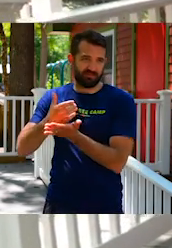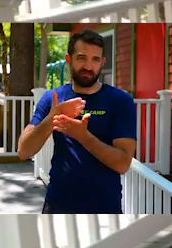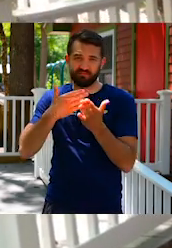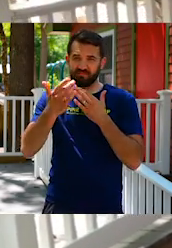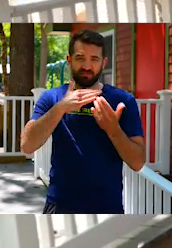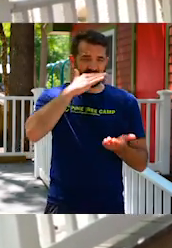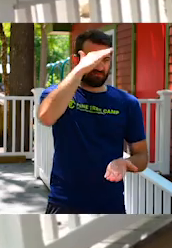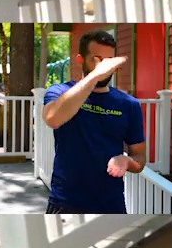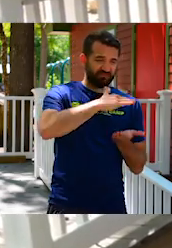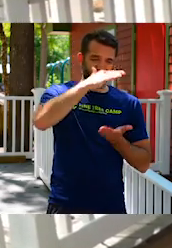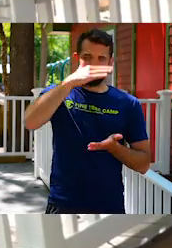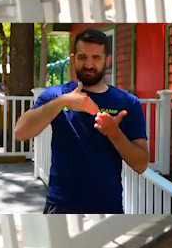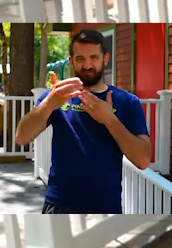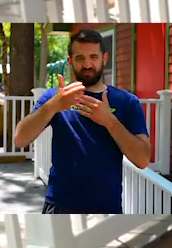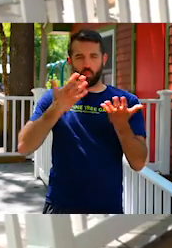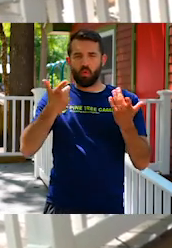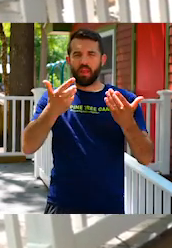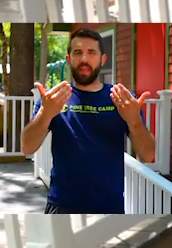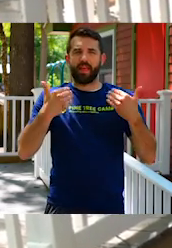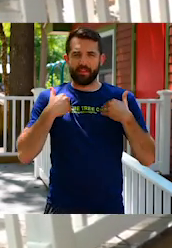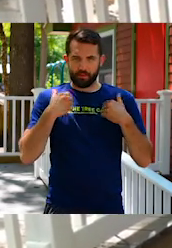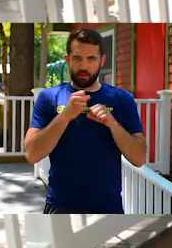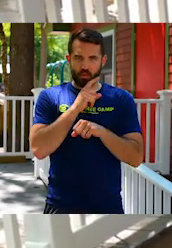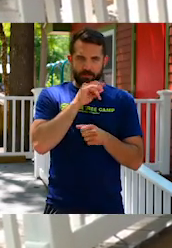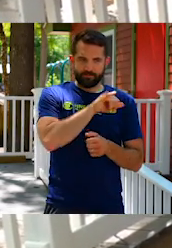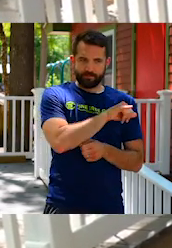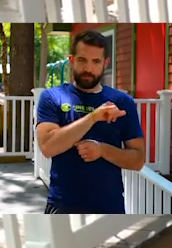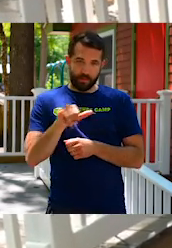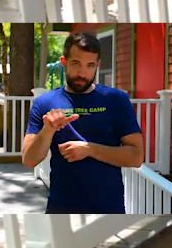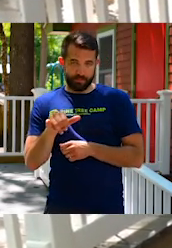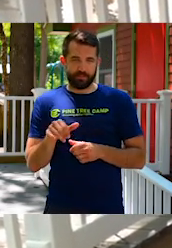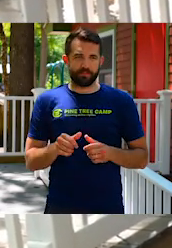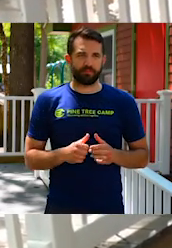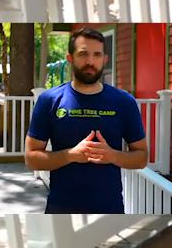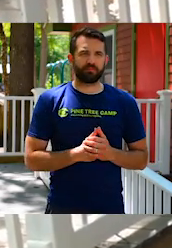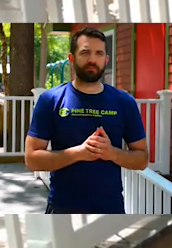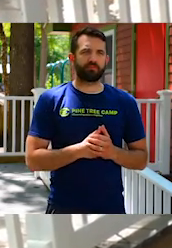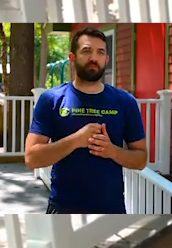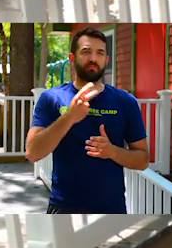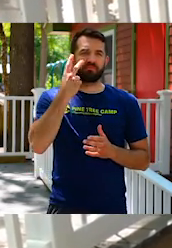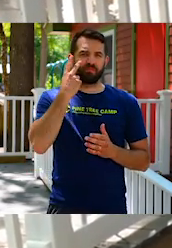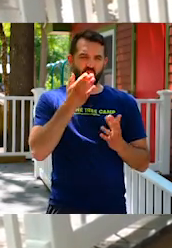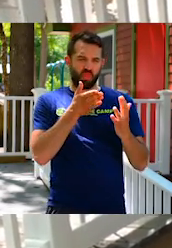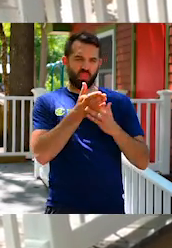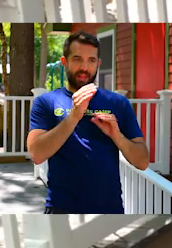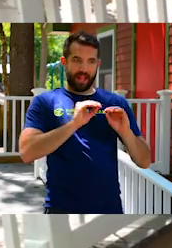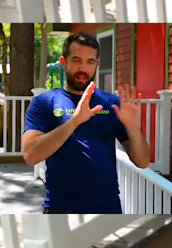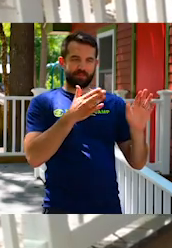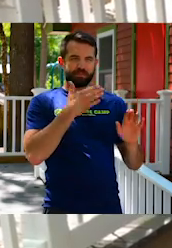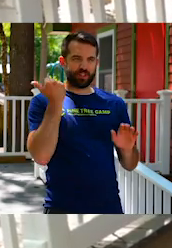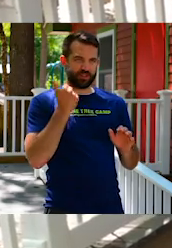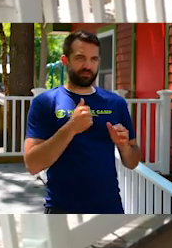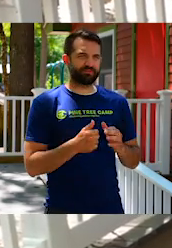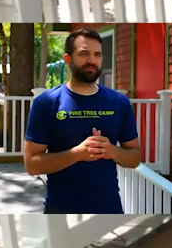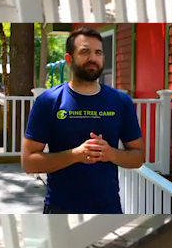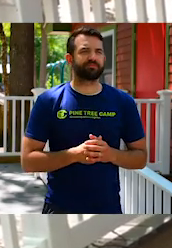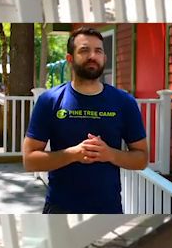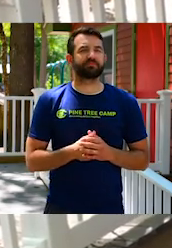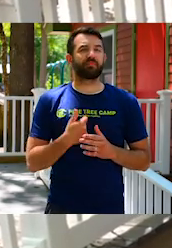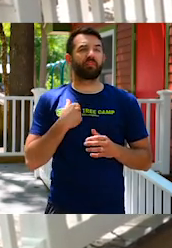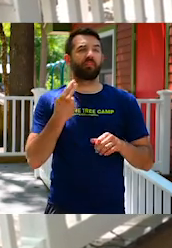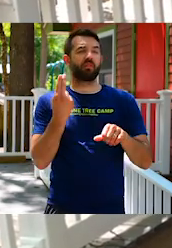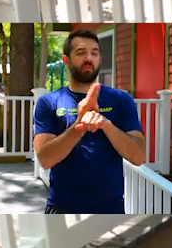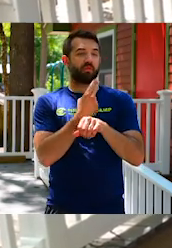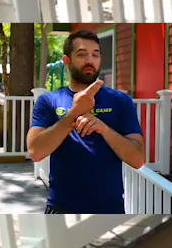about the same size, and if they're clear, you'll be able to really see what's going on. And then something to mix the food coloring in the water with. I'm using a spoon, but you